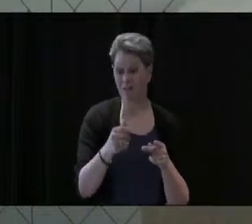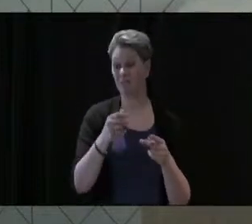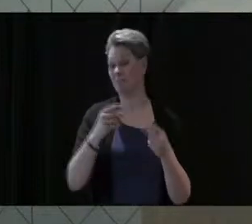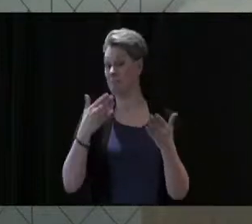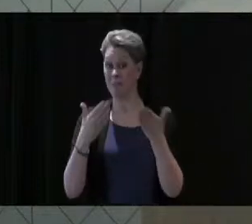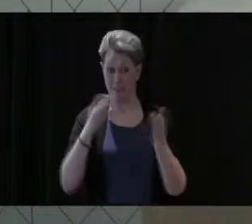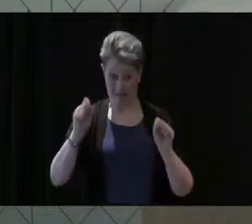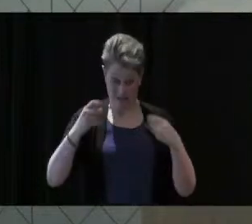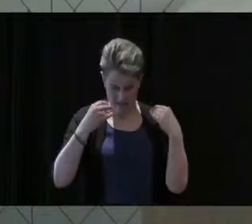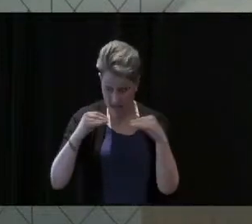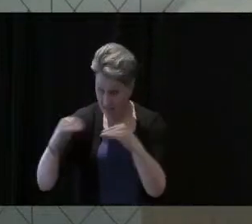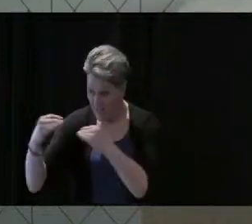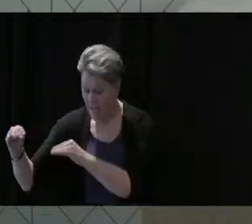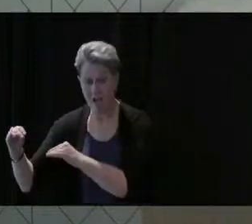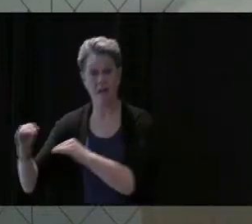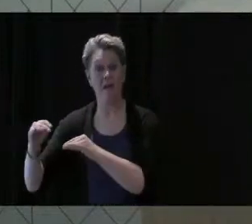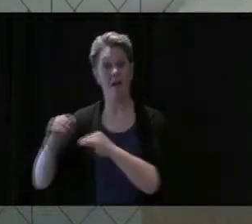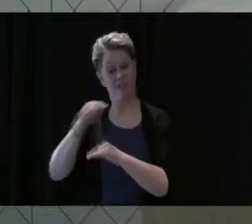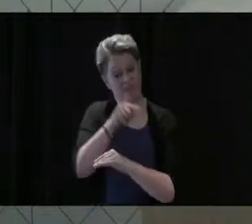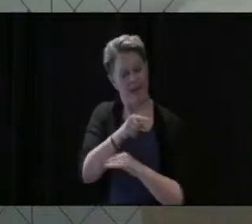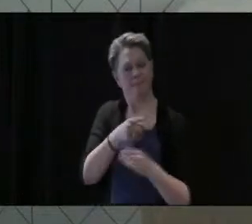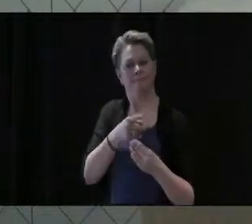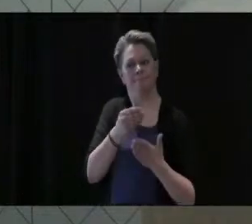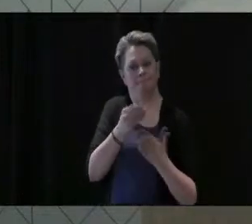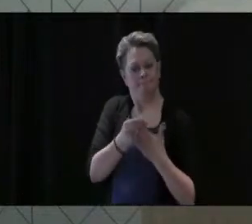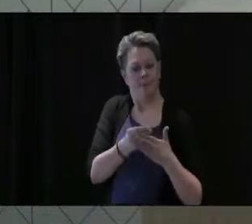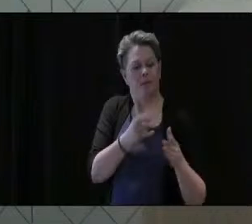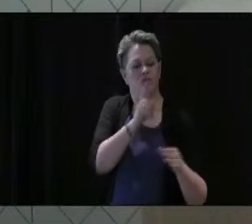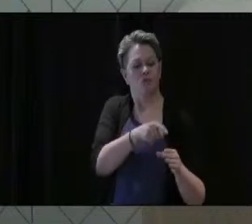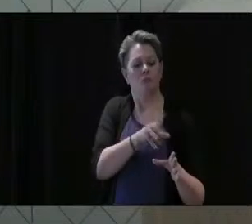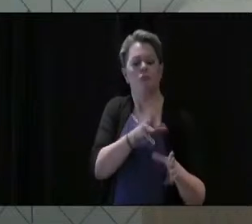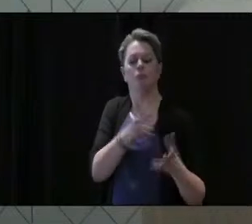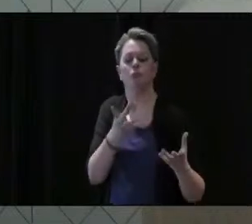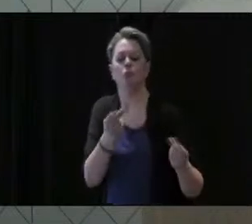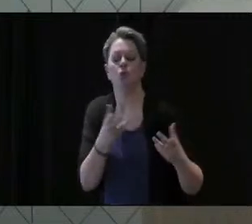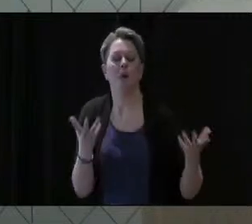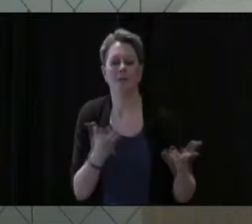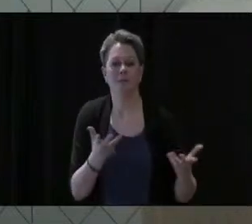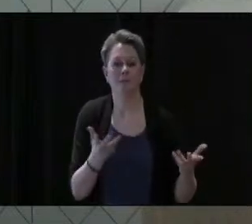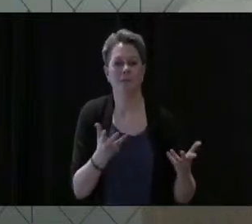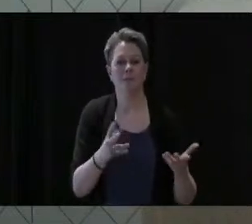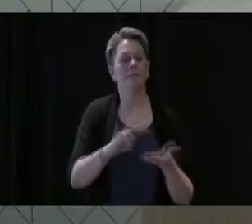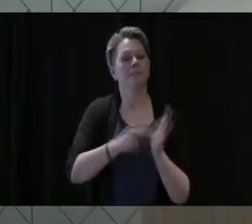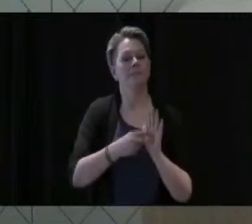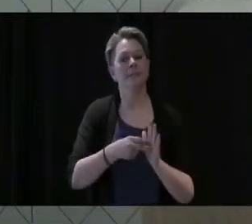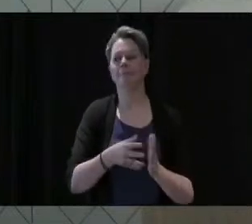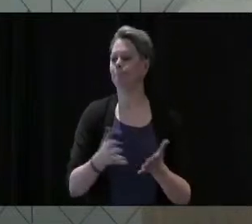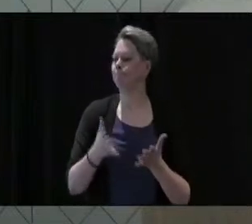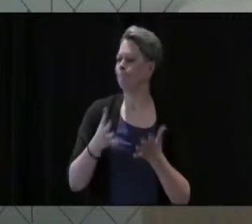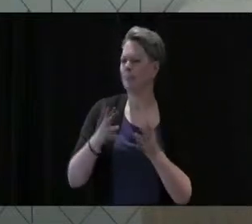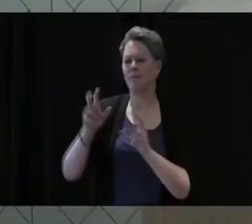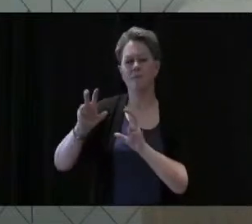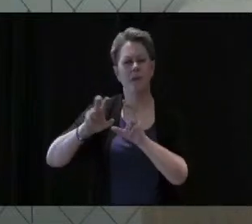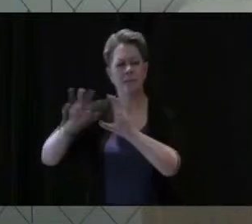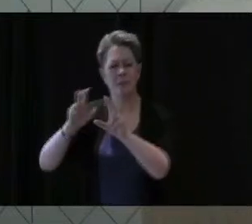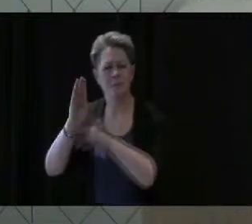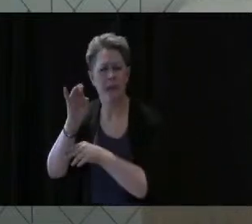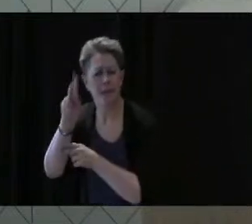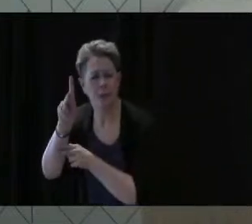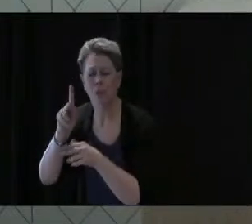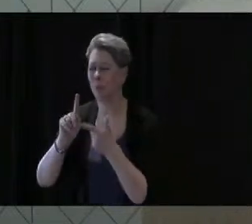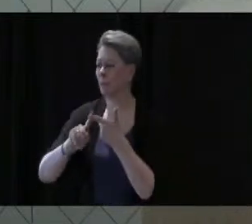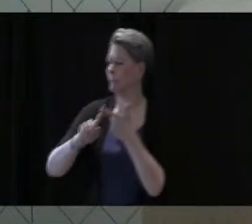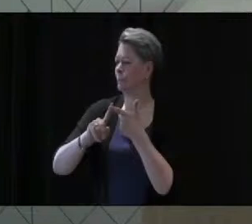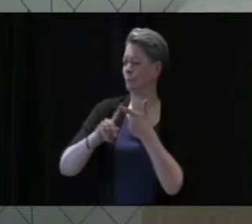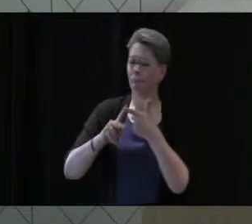these assets and how that value should be redeployed. You know, we have to get expertise. We're going to have to get investment bankers in place and do